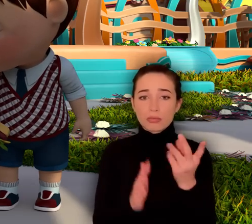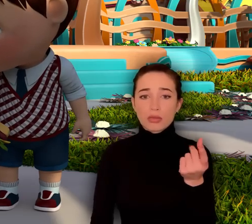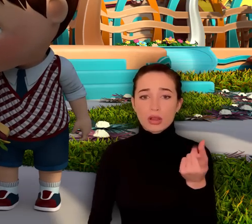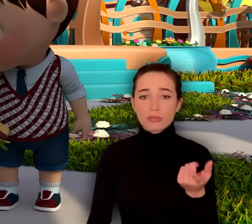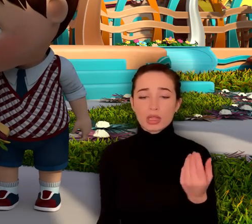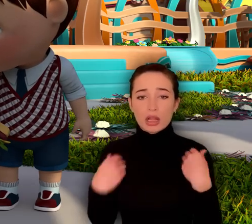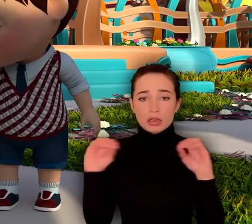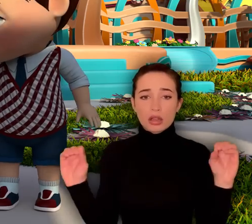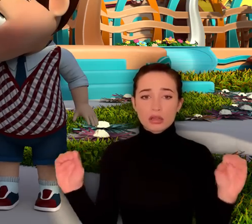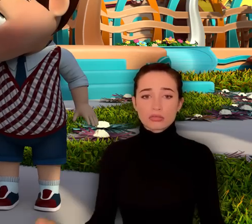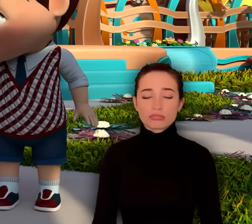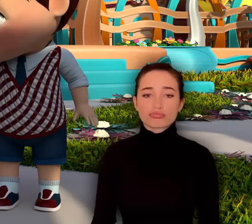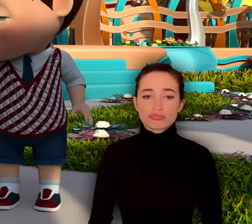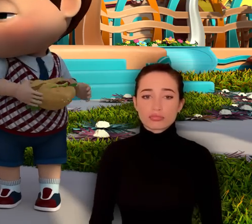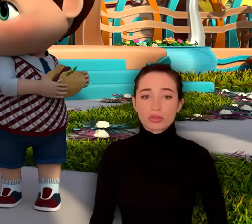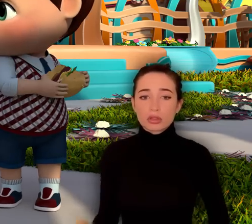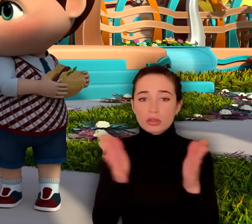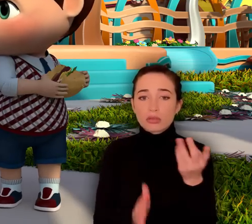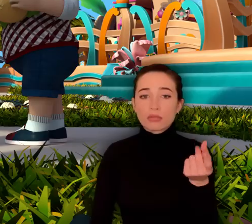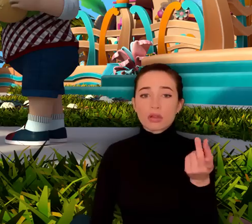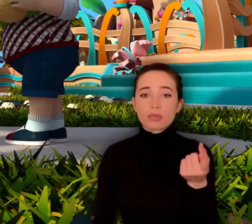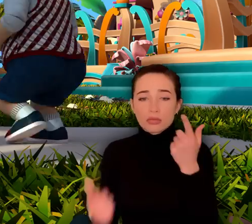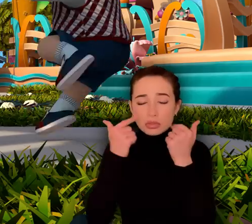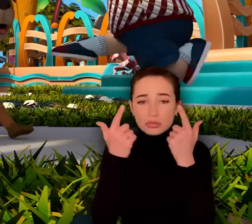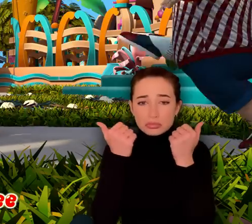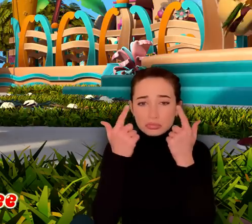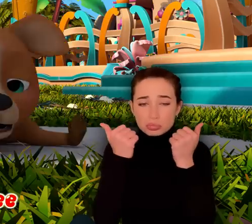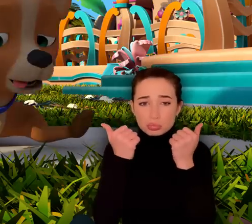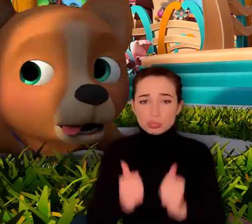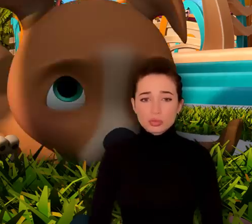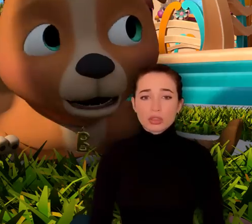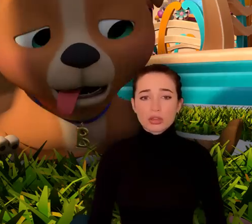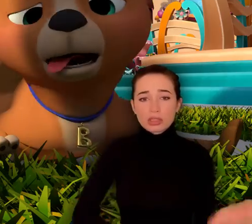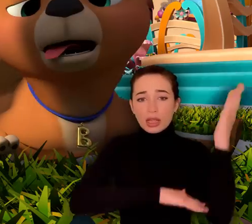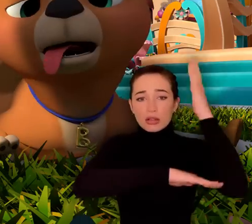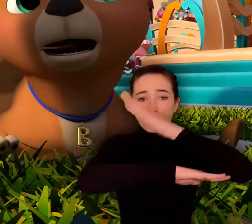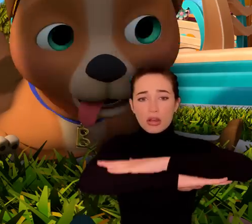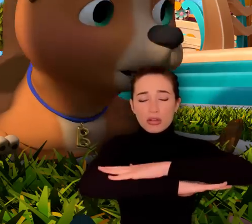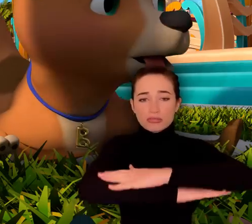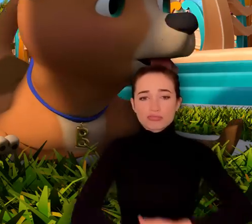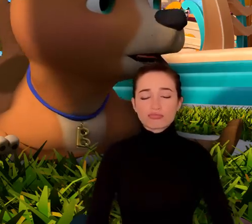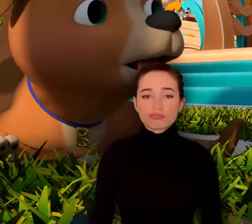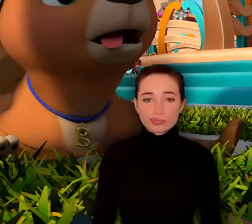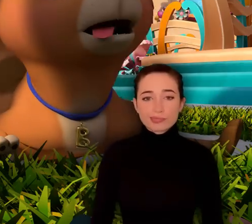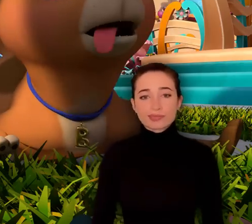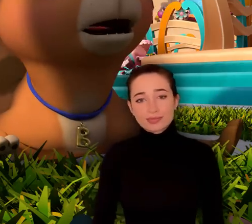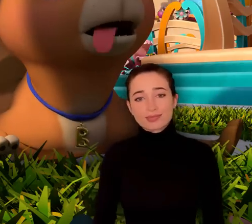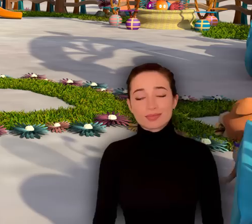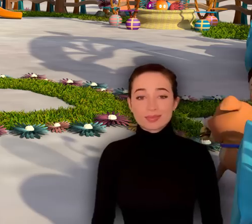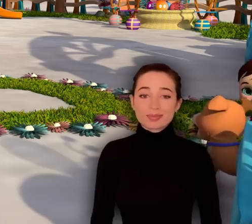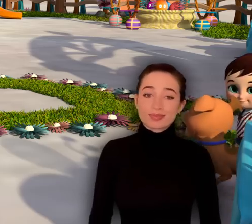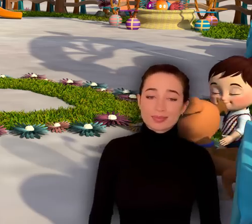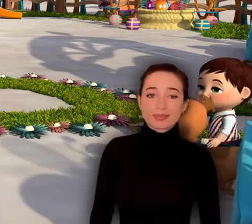this little puppy had none this glitter fluffy cried all day long